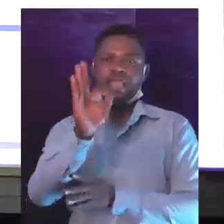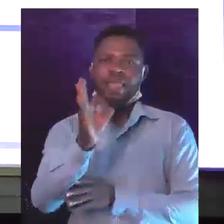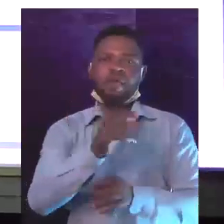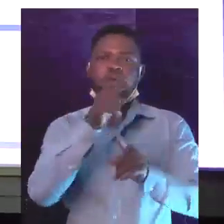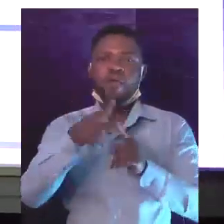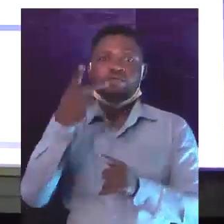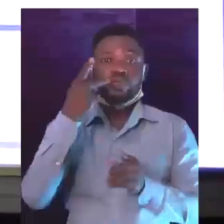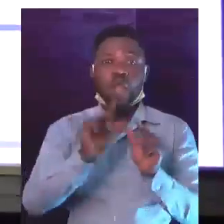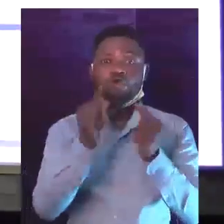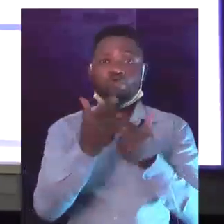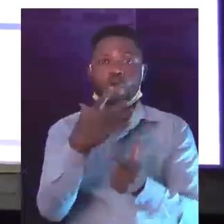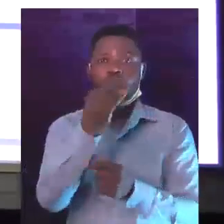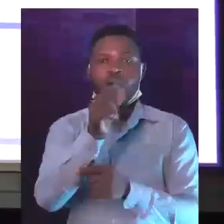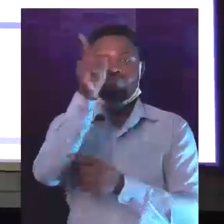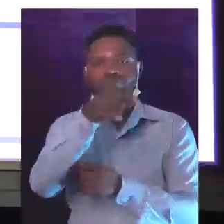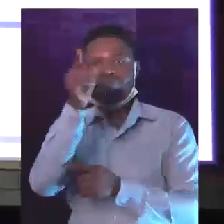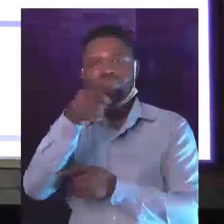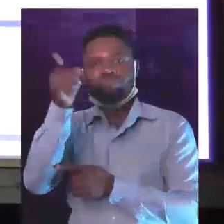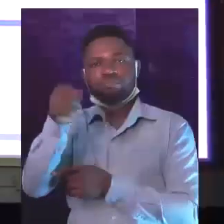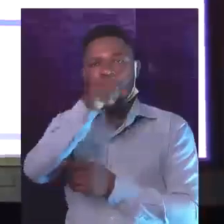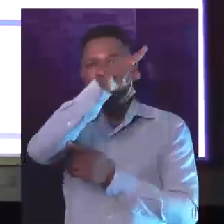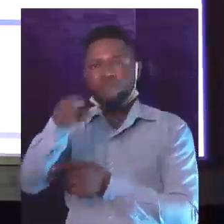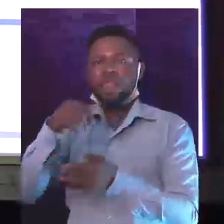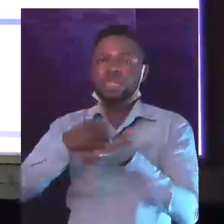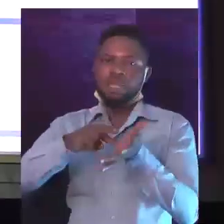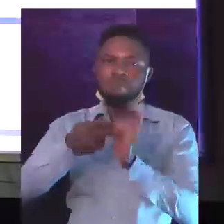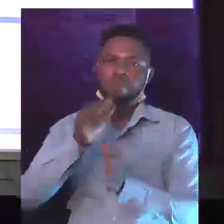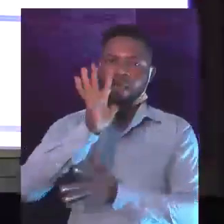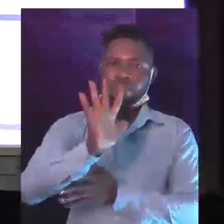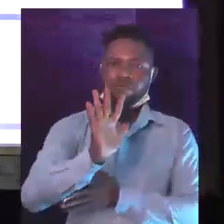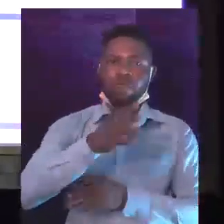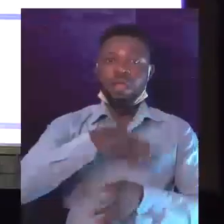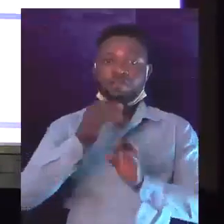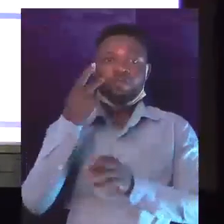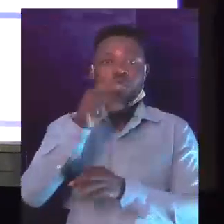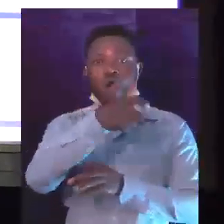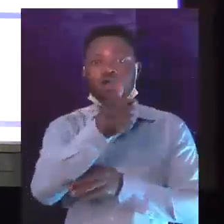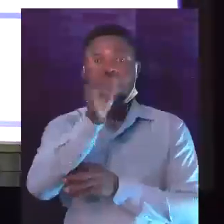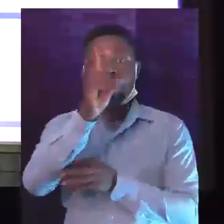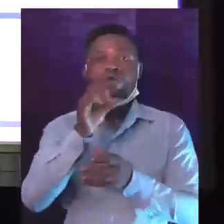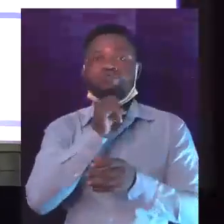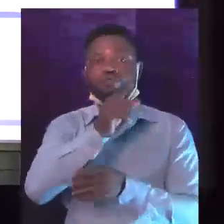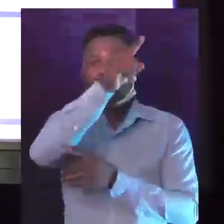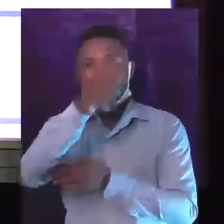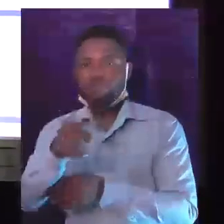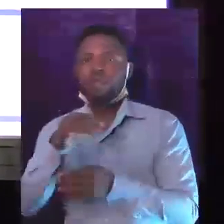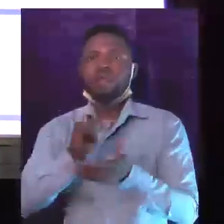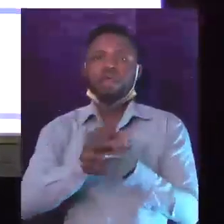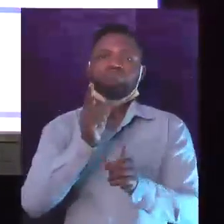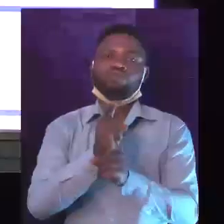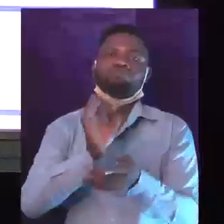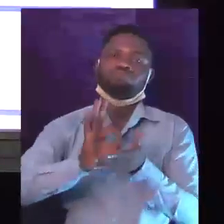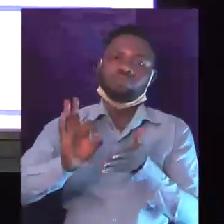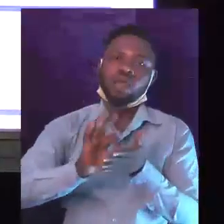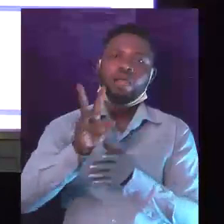see a group of tally marks like this, that means 5. And if you see any other one that has not been crossed, then you count